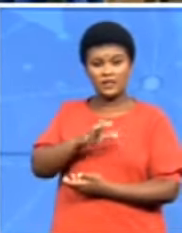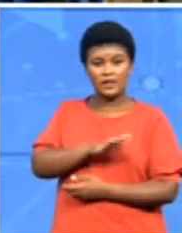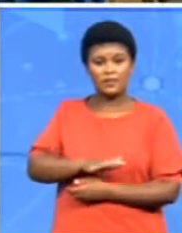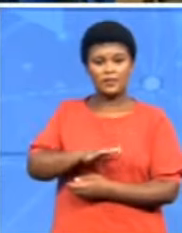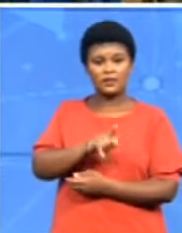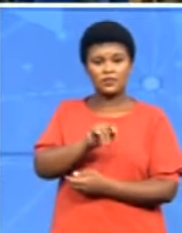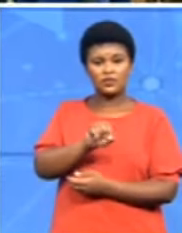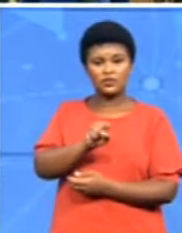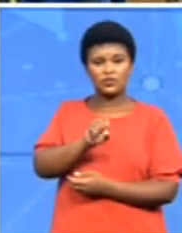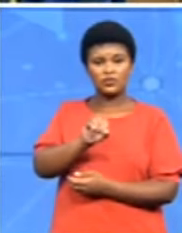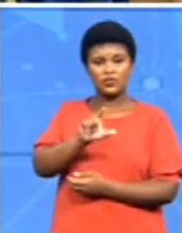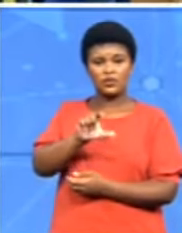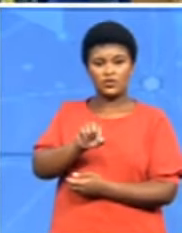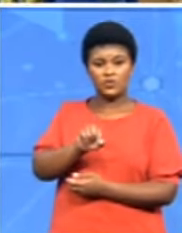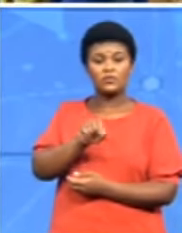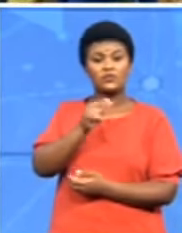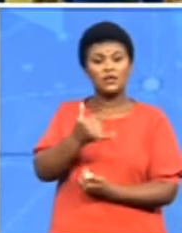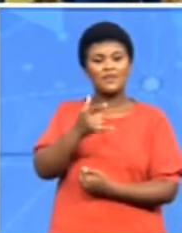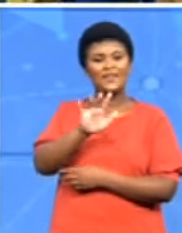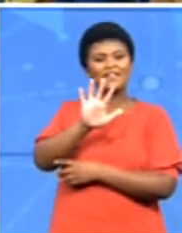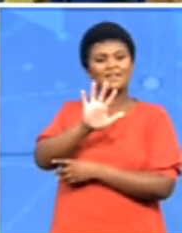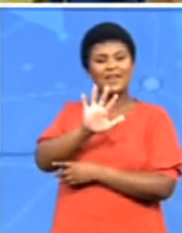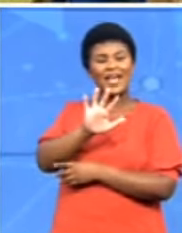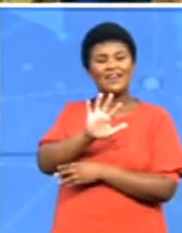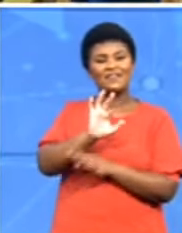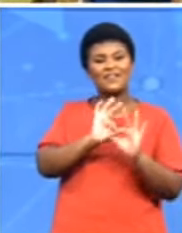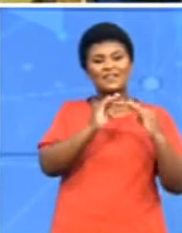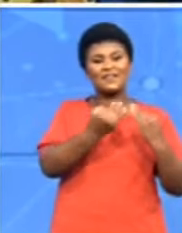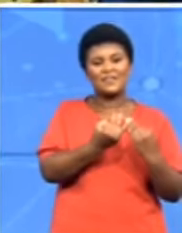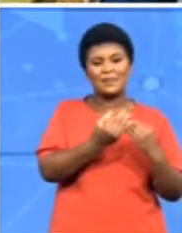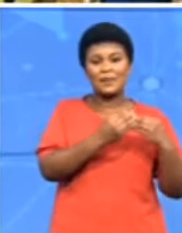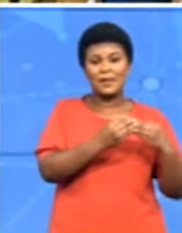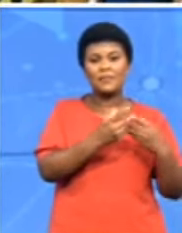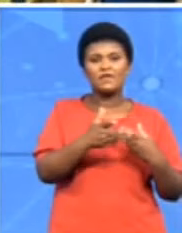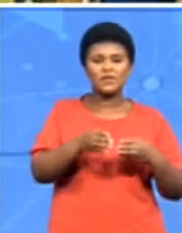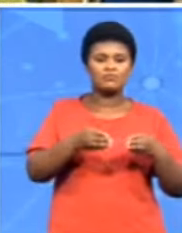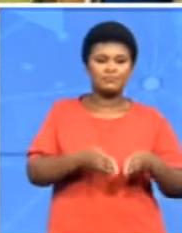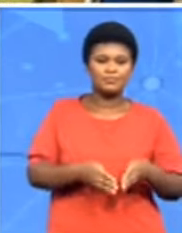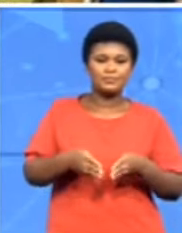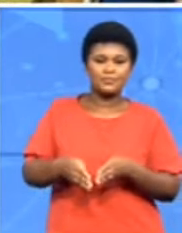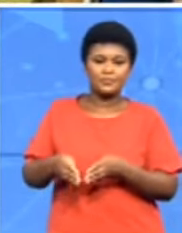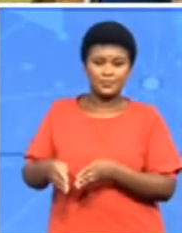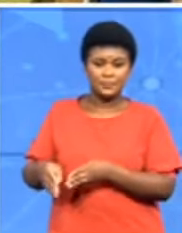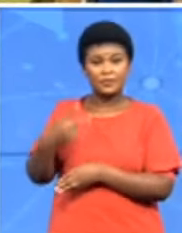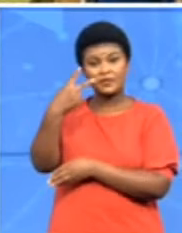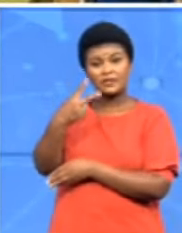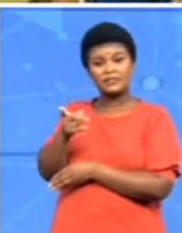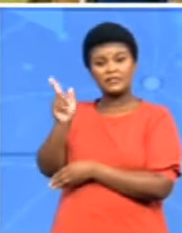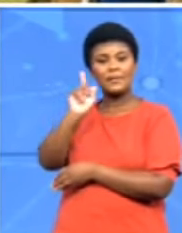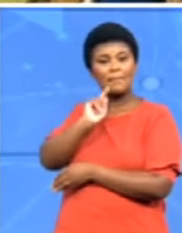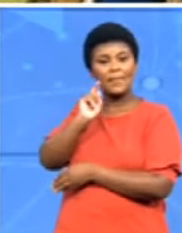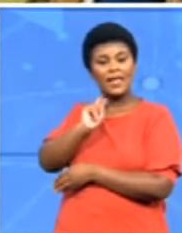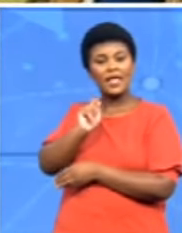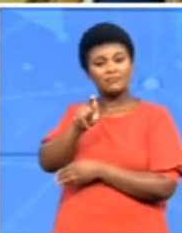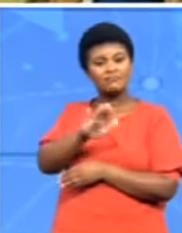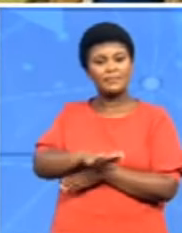the five members of the George family have been laid to rest. As you can see, our men of this village are busy as they have just been,